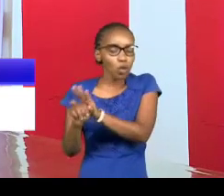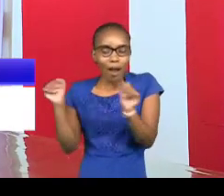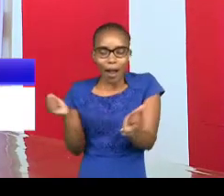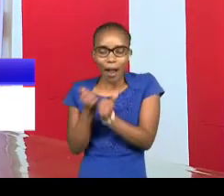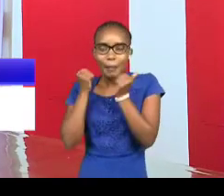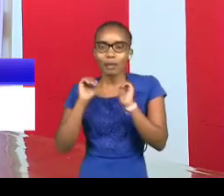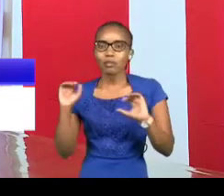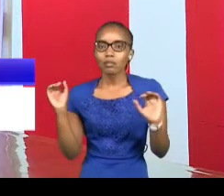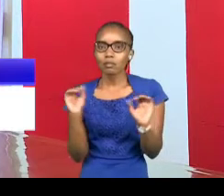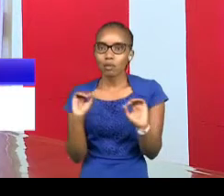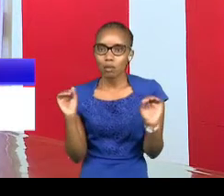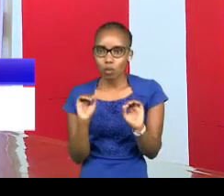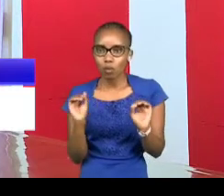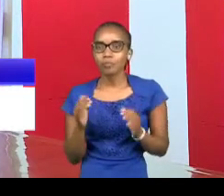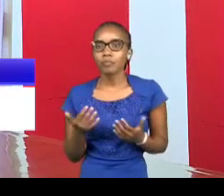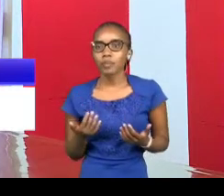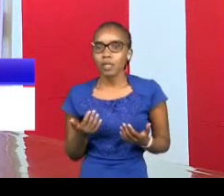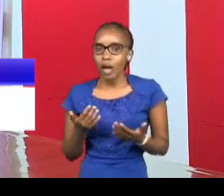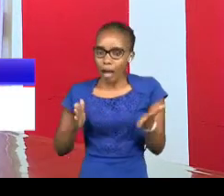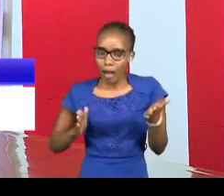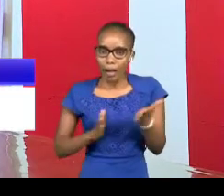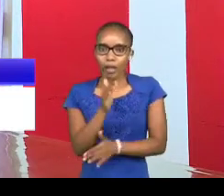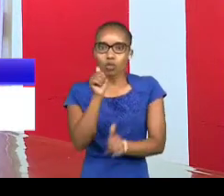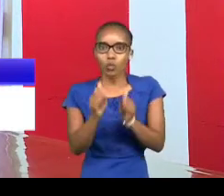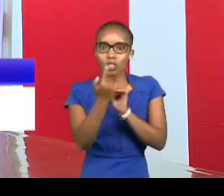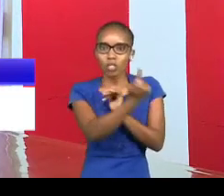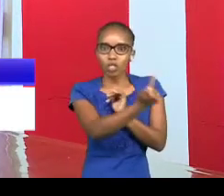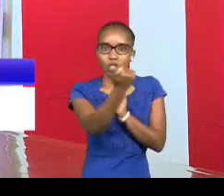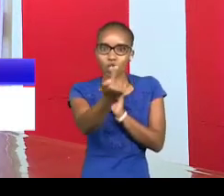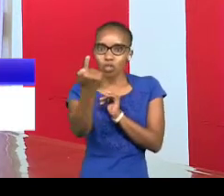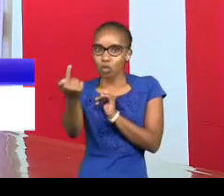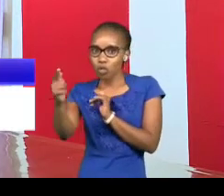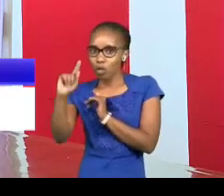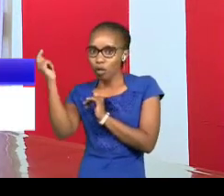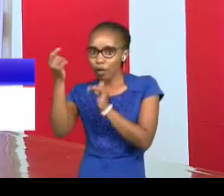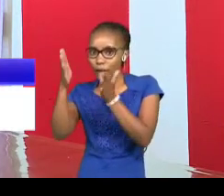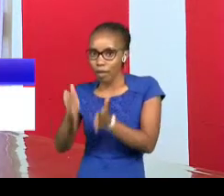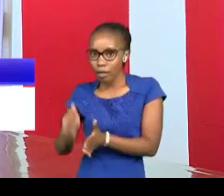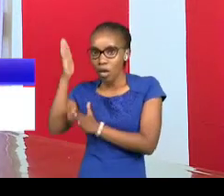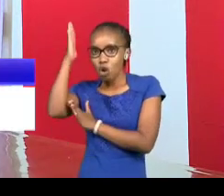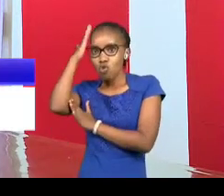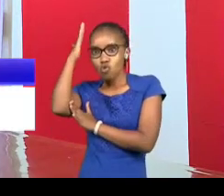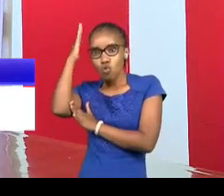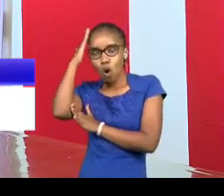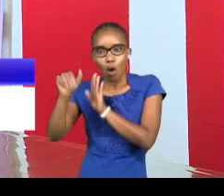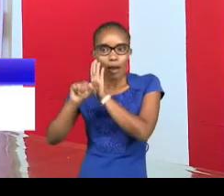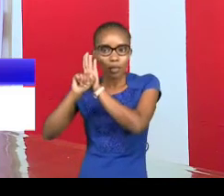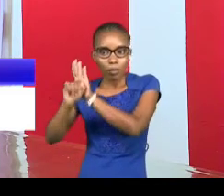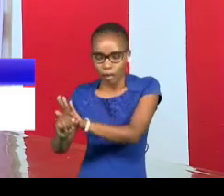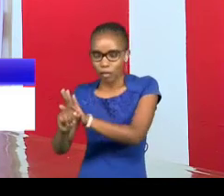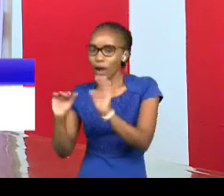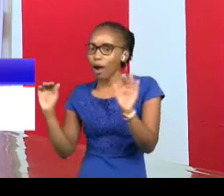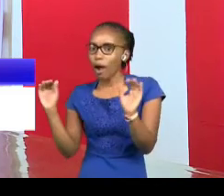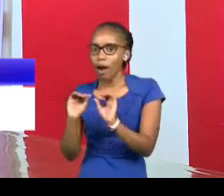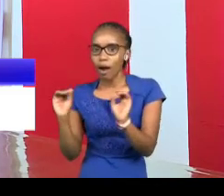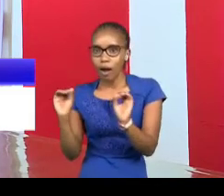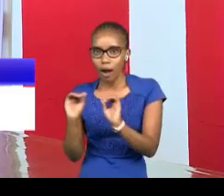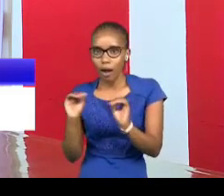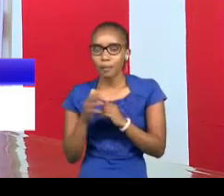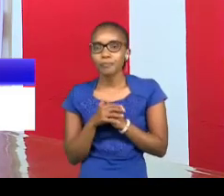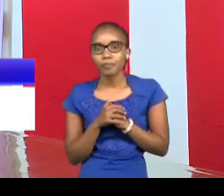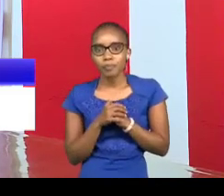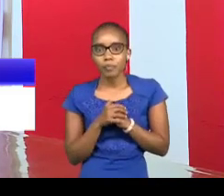So that is a right that each and every Kenyan should know, that they should not be discriminated against. Also,